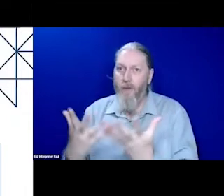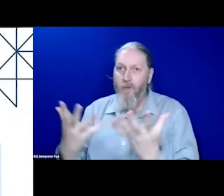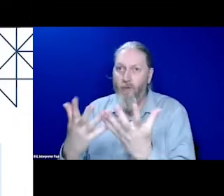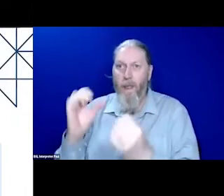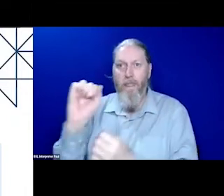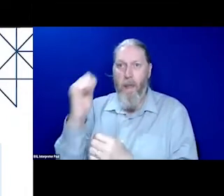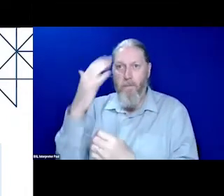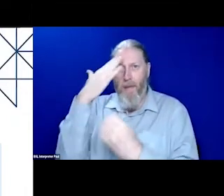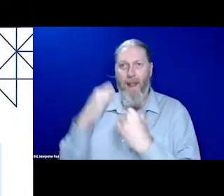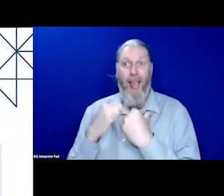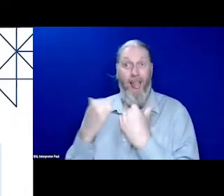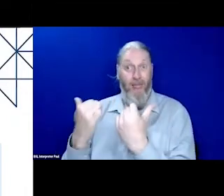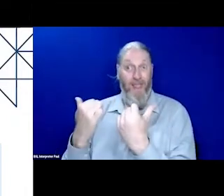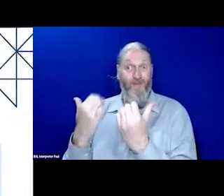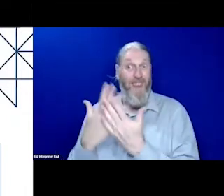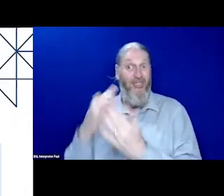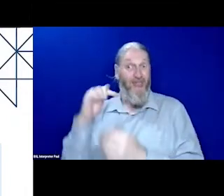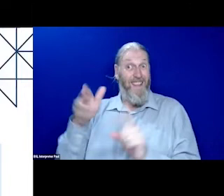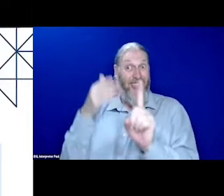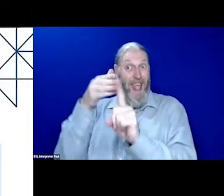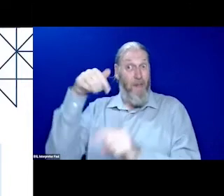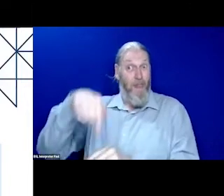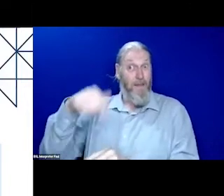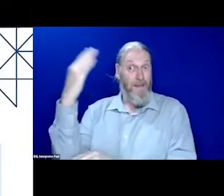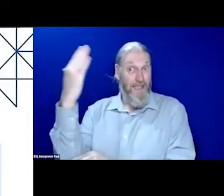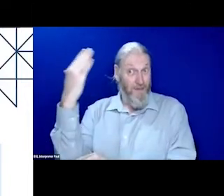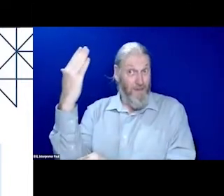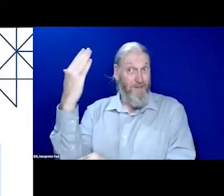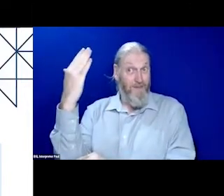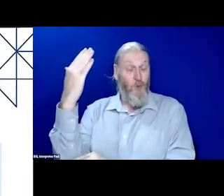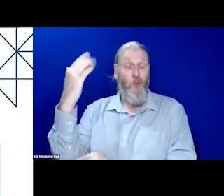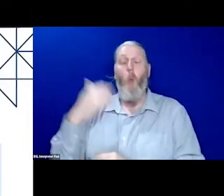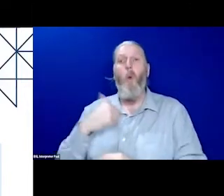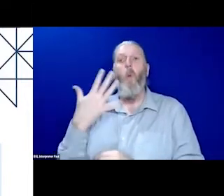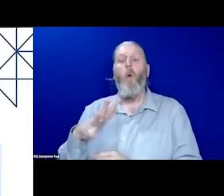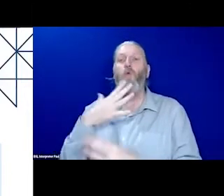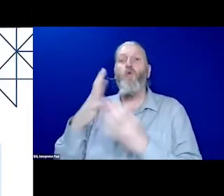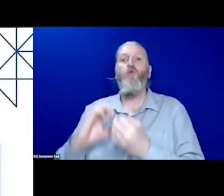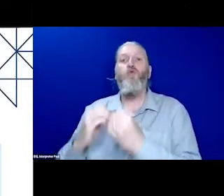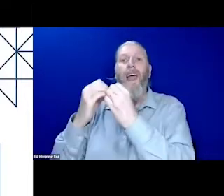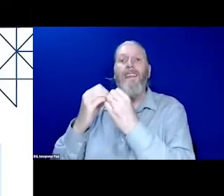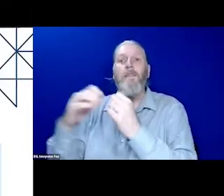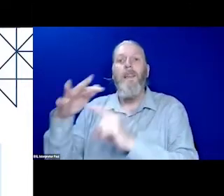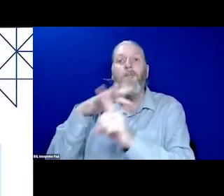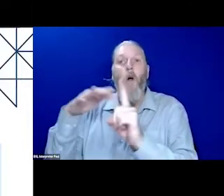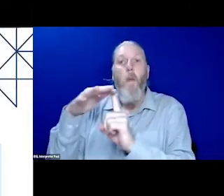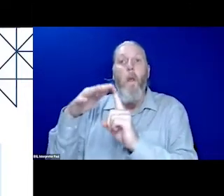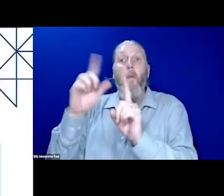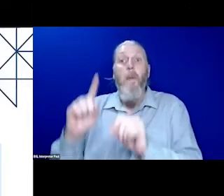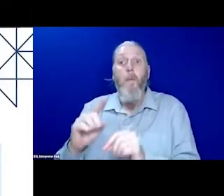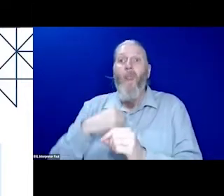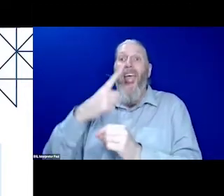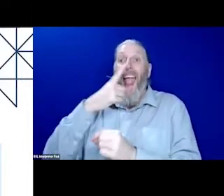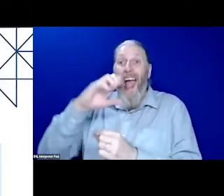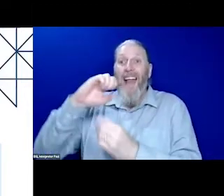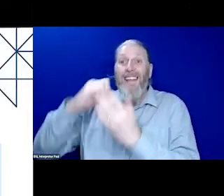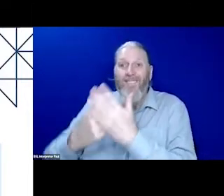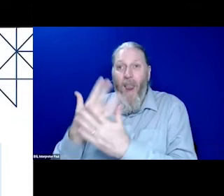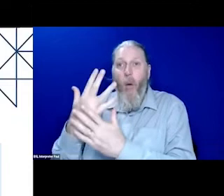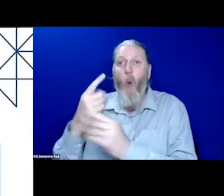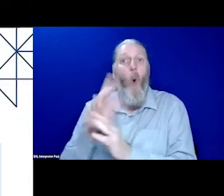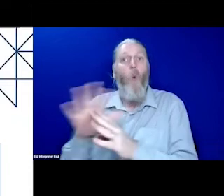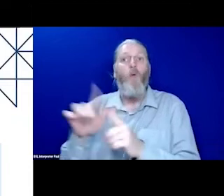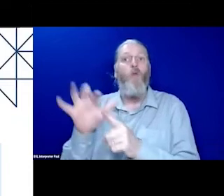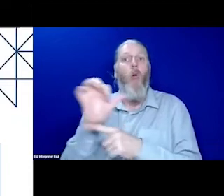this is about creating a state where people can flourish. So it's not just enough to prevent illness, but to create a